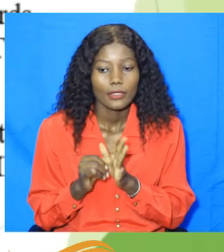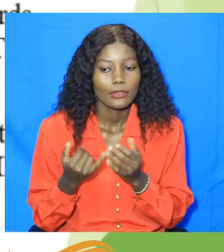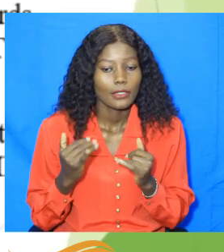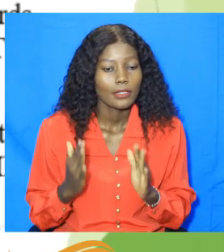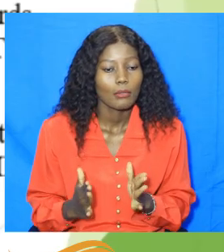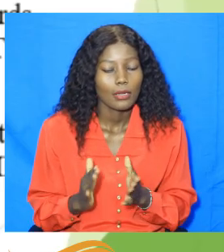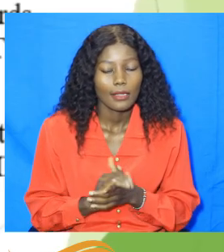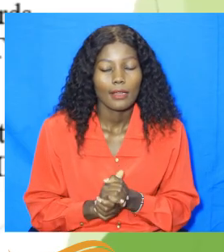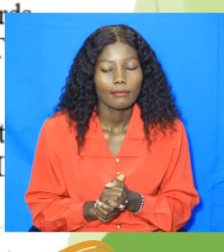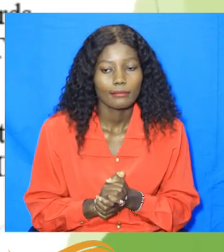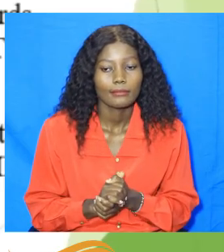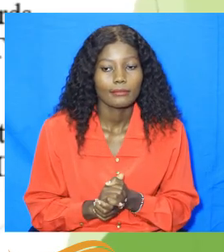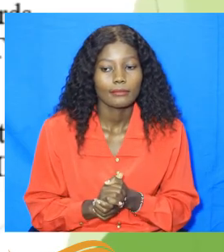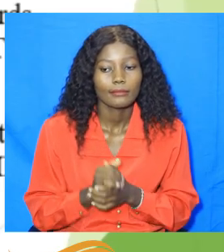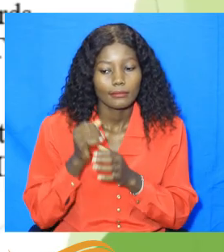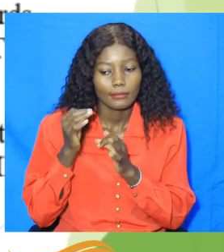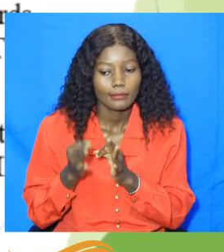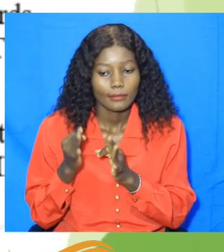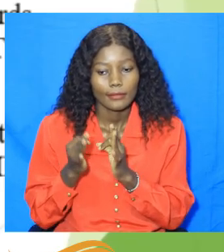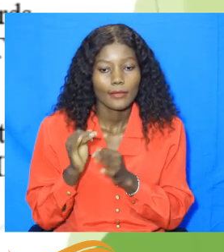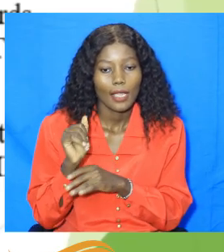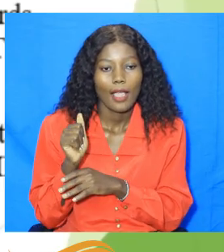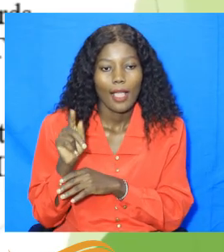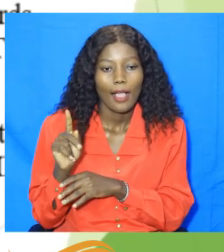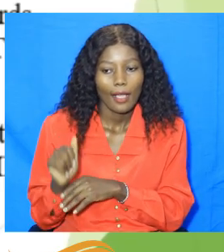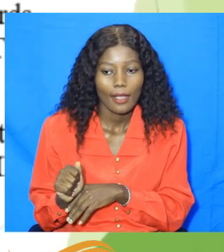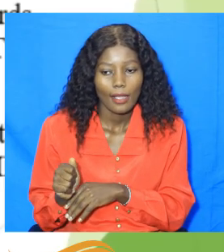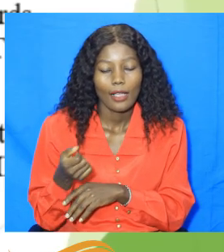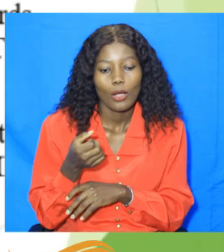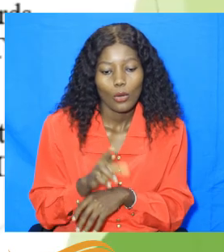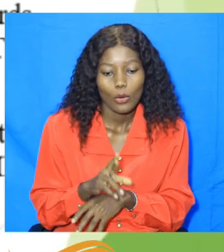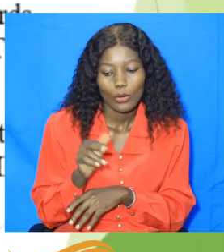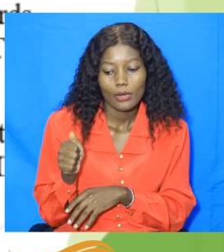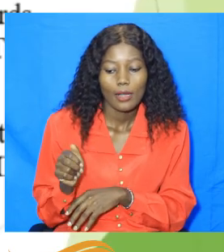athlete. If it's Aka or Ao.